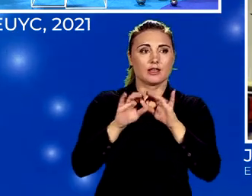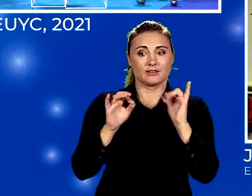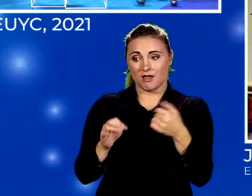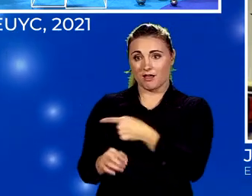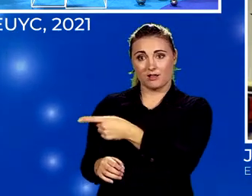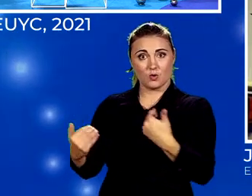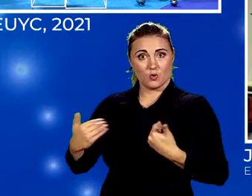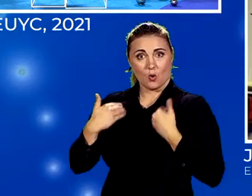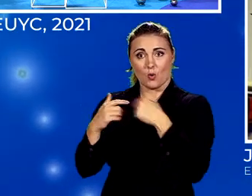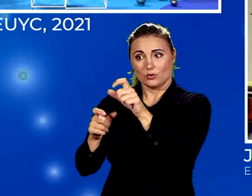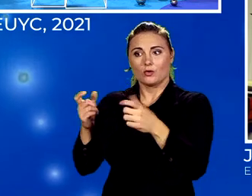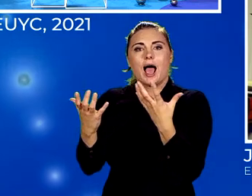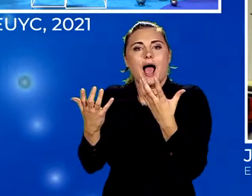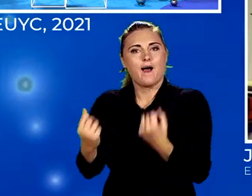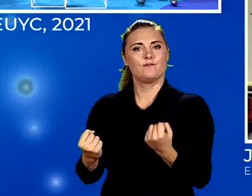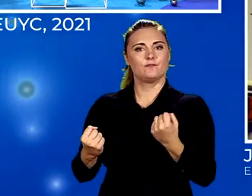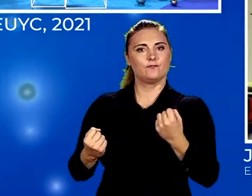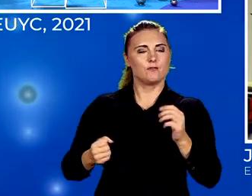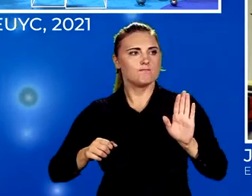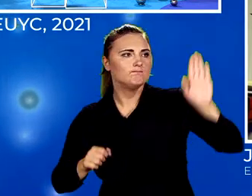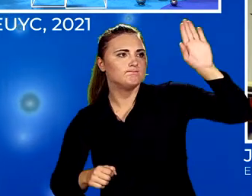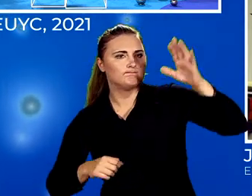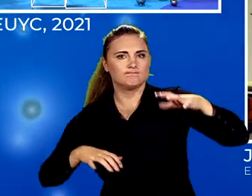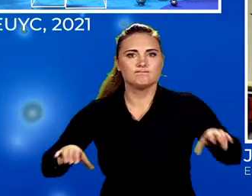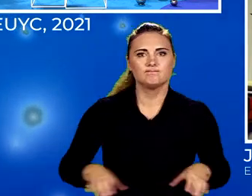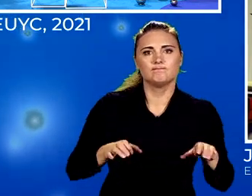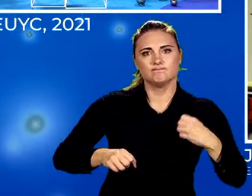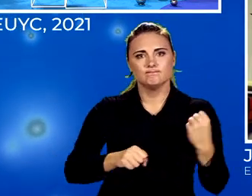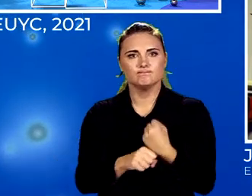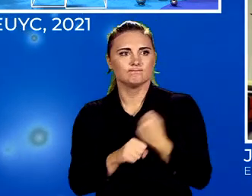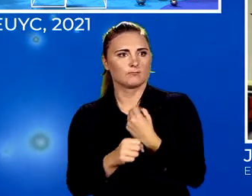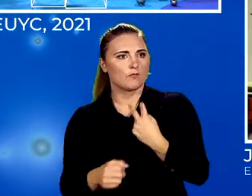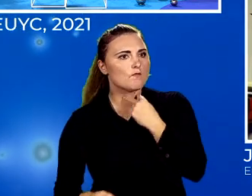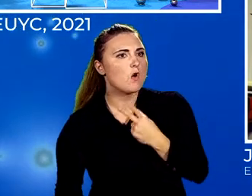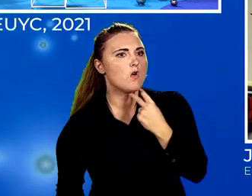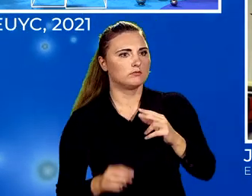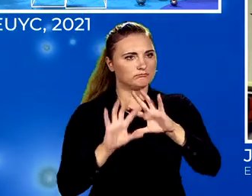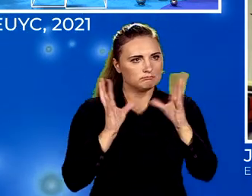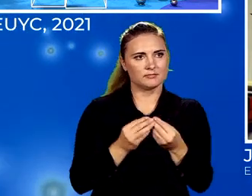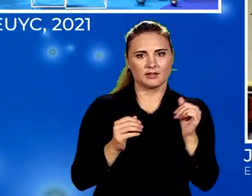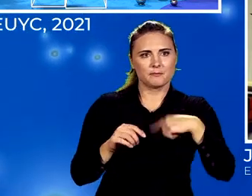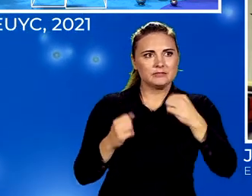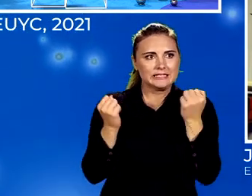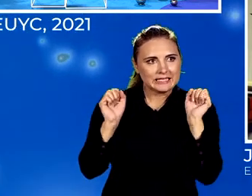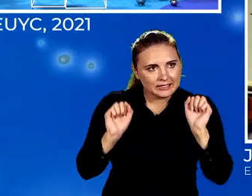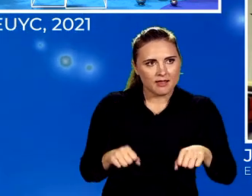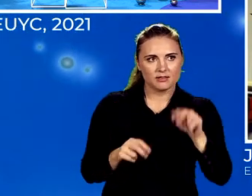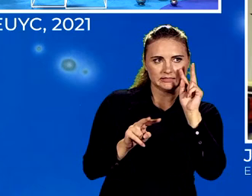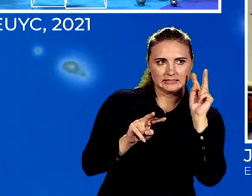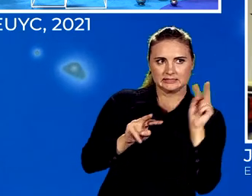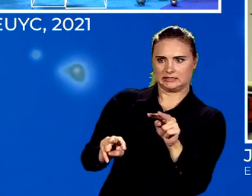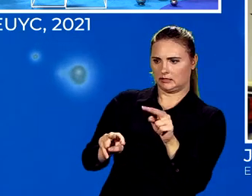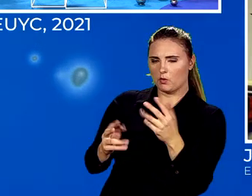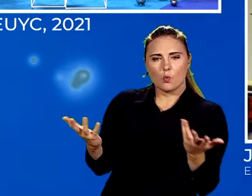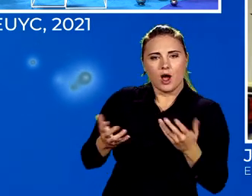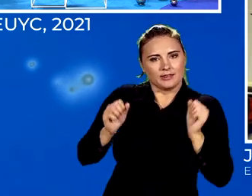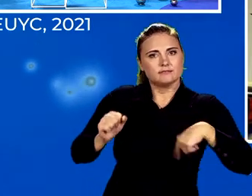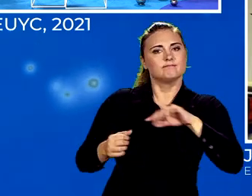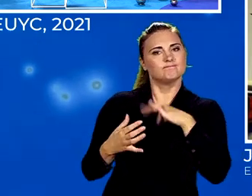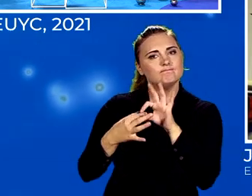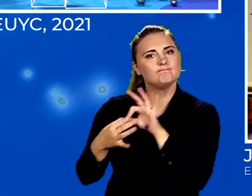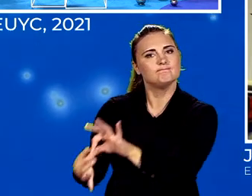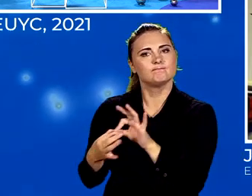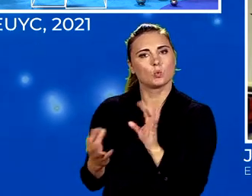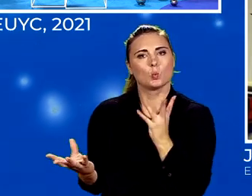policy initiatives, and also secondly, to address the disengage, connect, and empower core areas in the